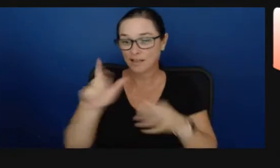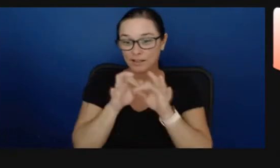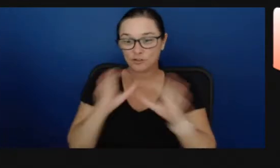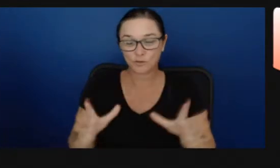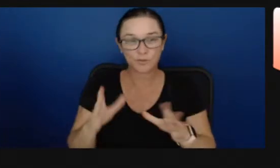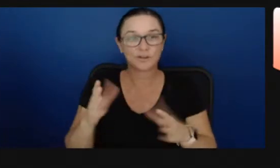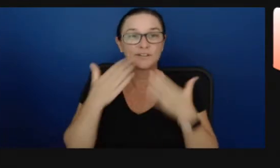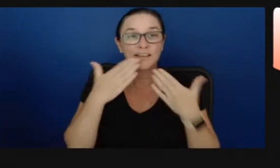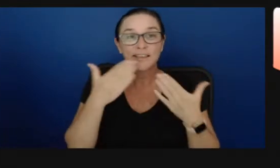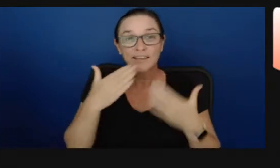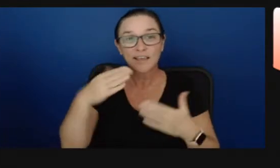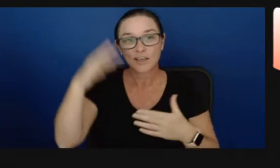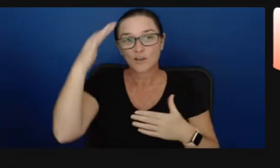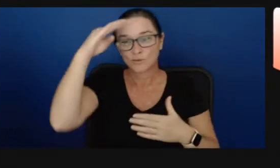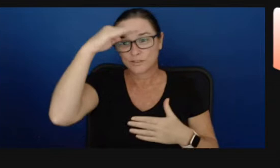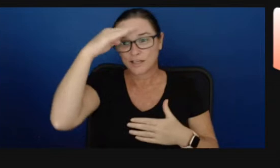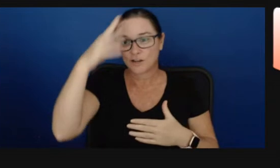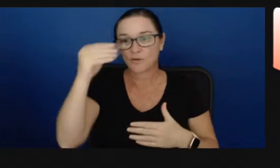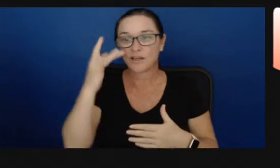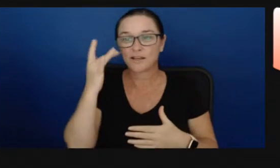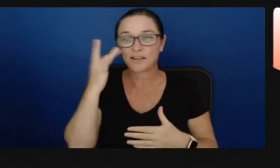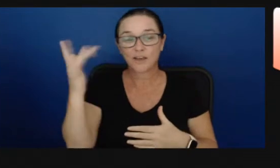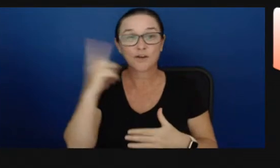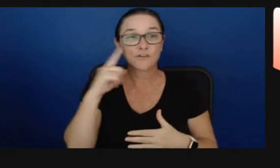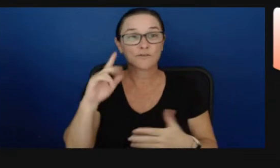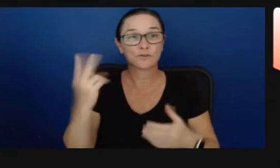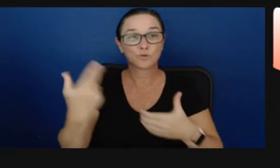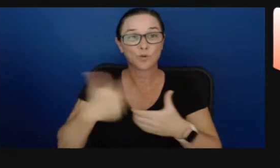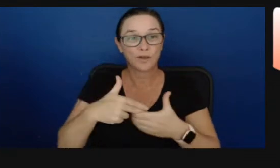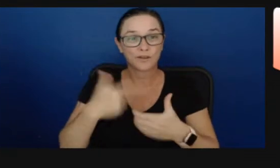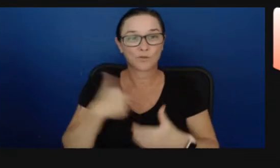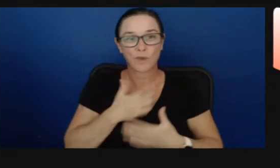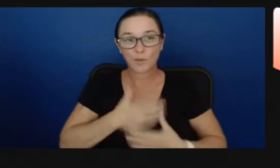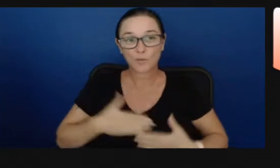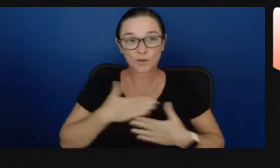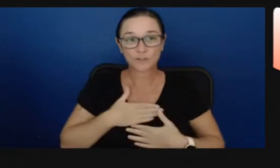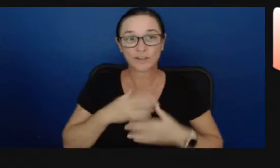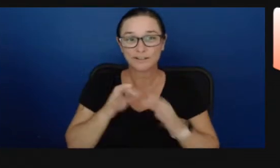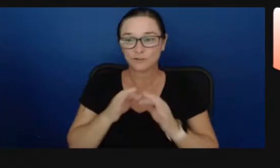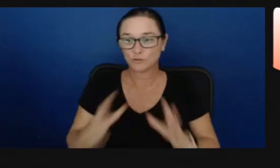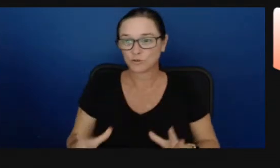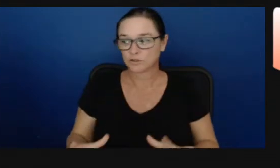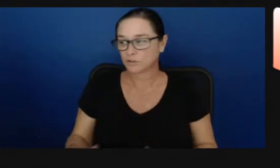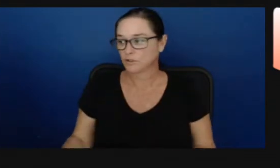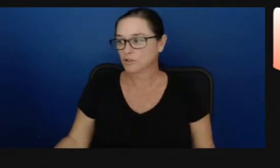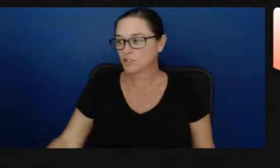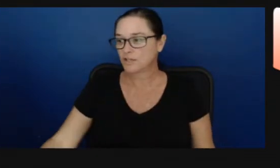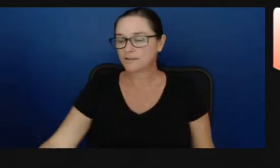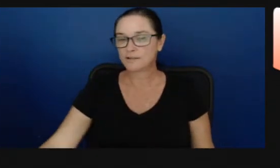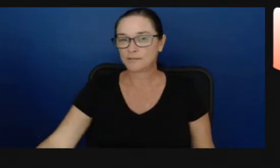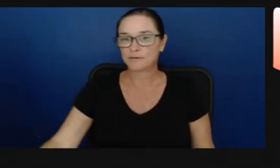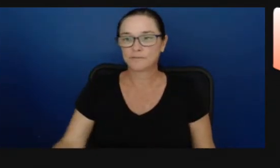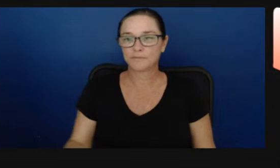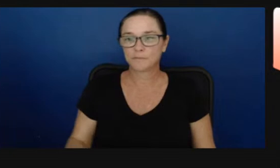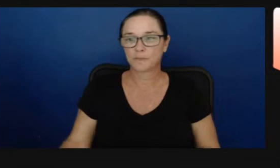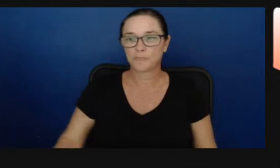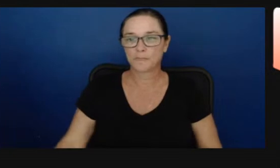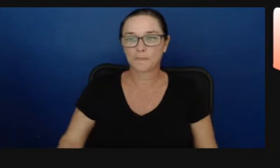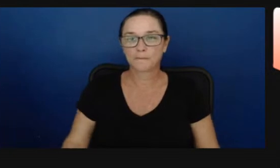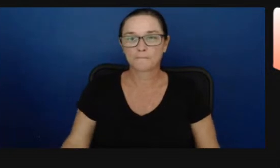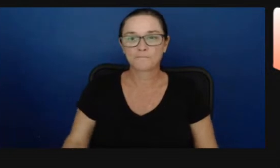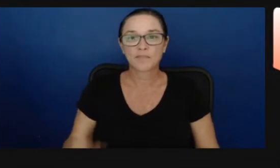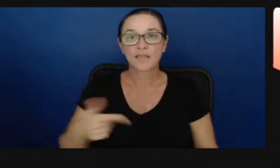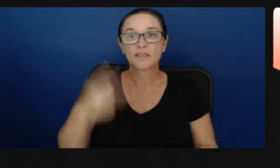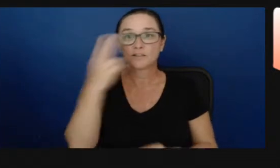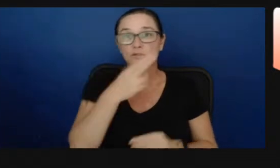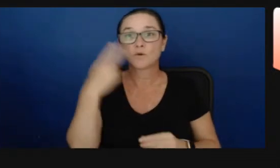Dano for joining us once again today. We appreciate you guys. And now to our update. This is the Hawaiian Volcano Tracker, Thursday,